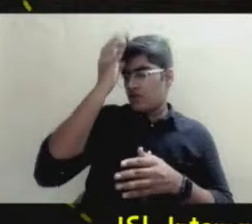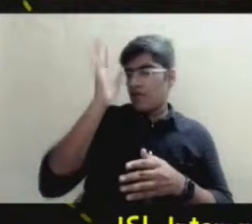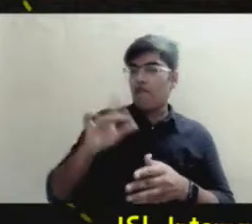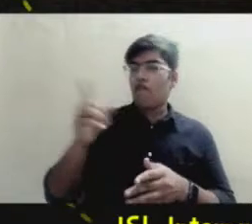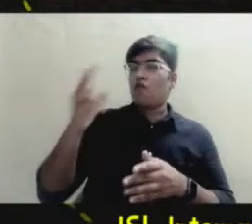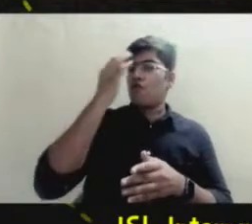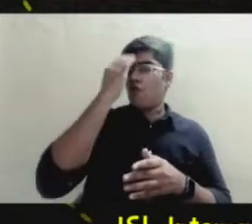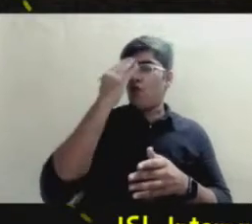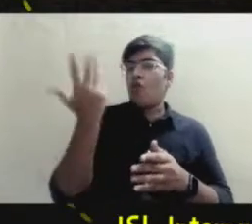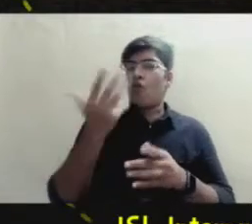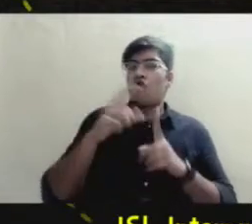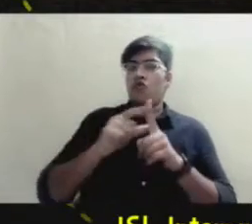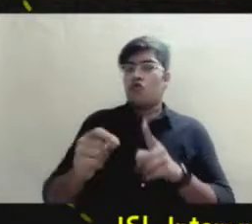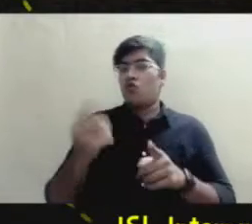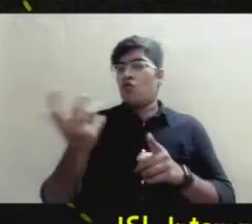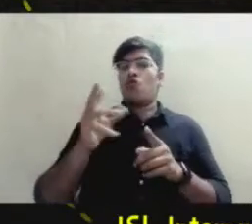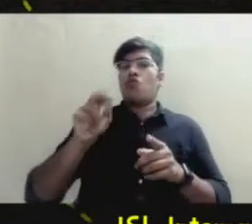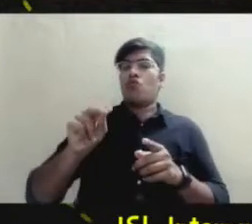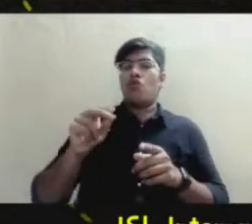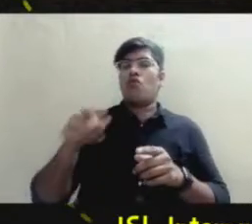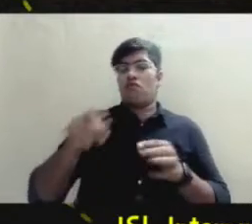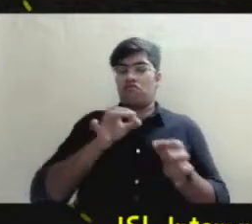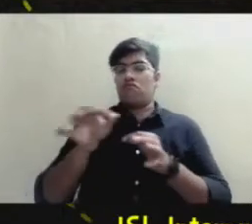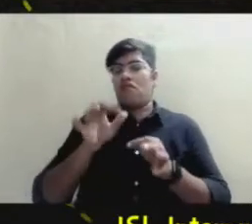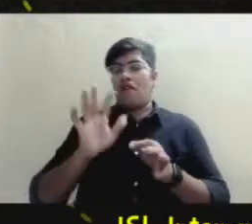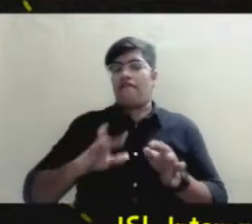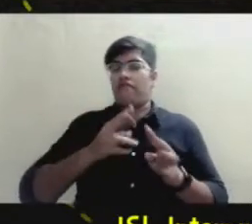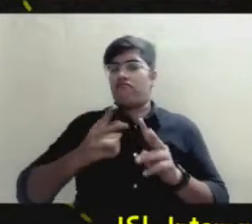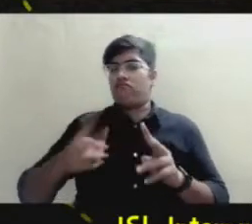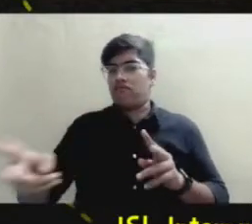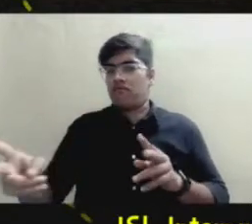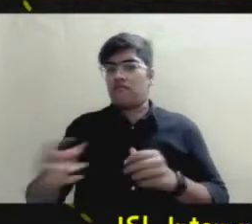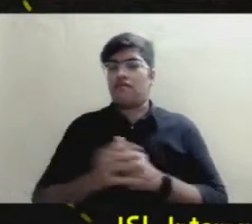judgment. I feel that one can't really